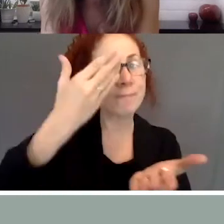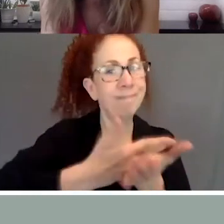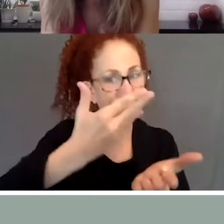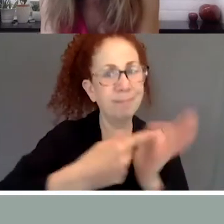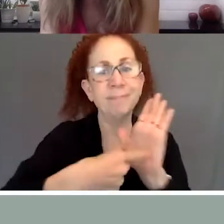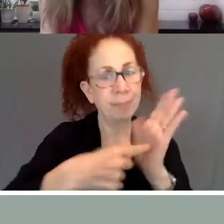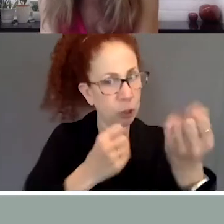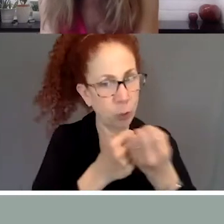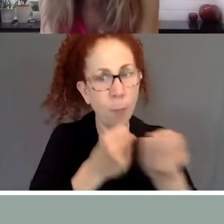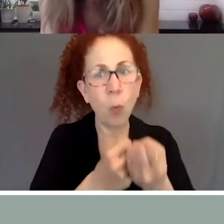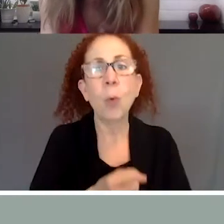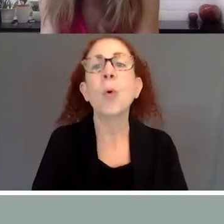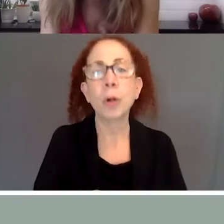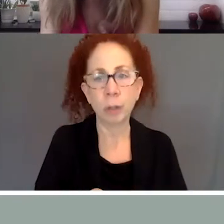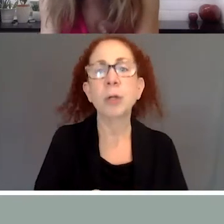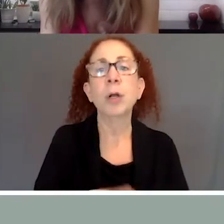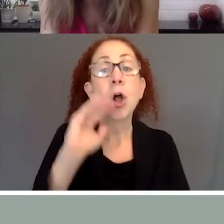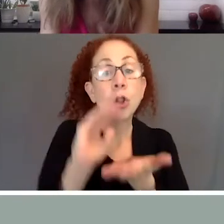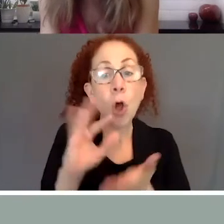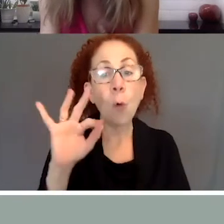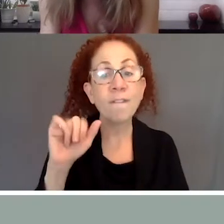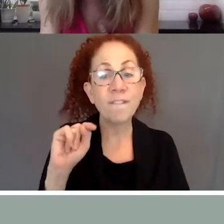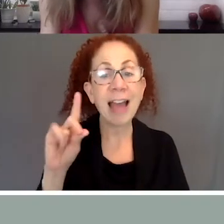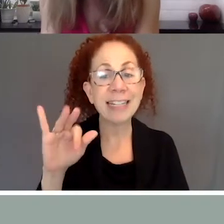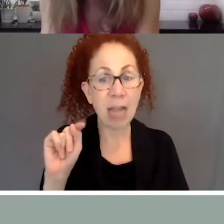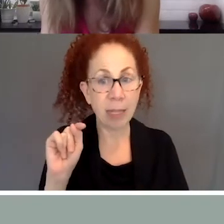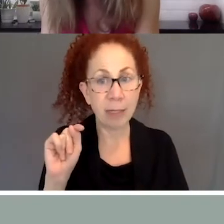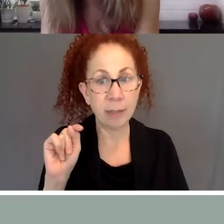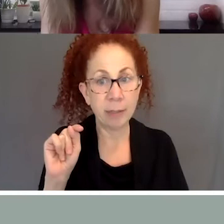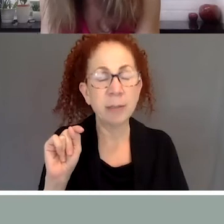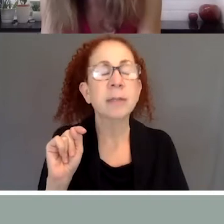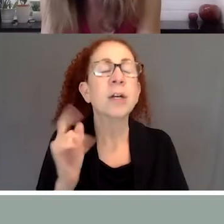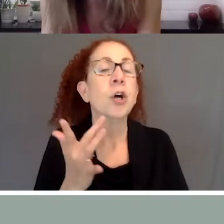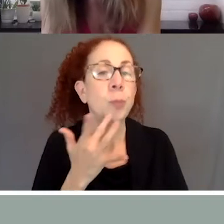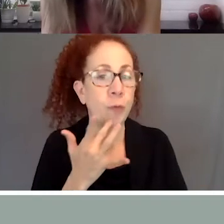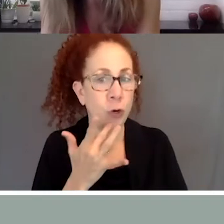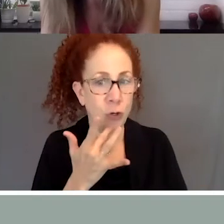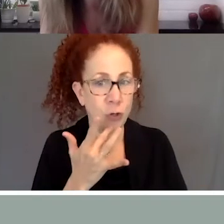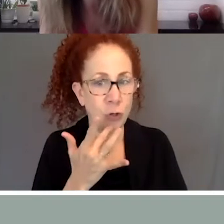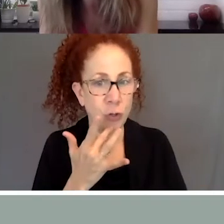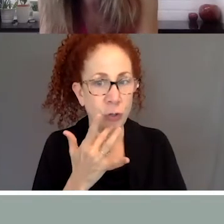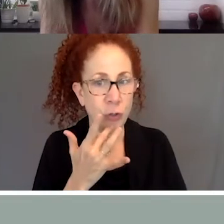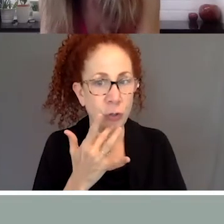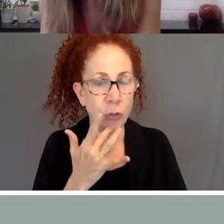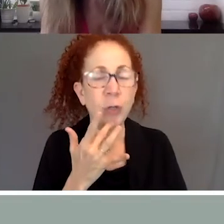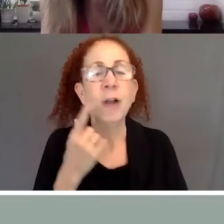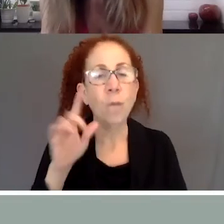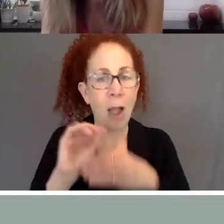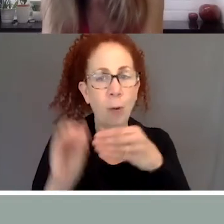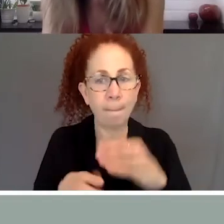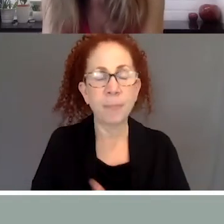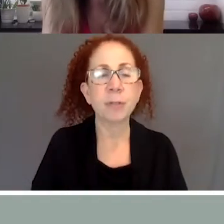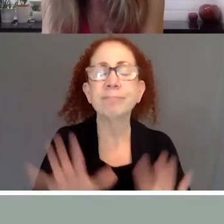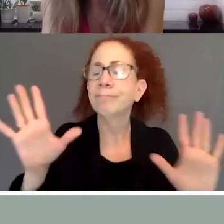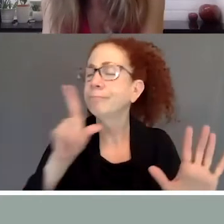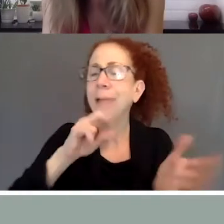to support a lower fat diet as being preferential when we look at outcomes. Now, that